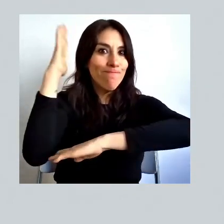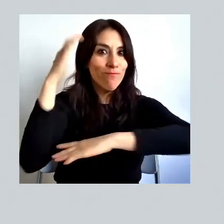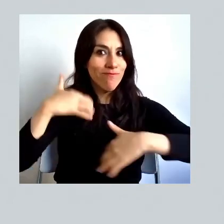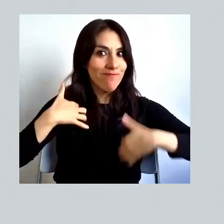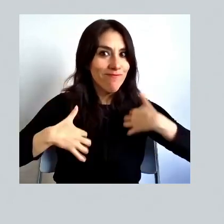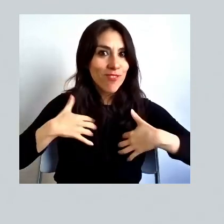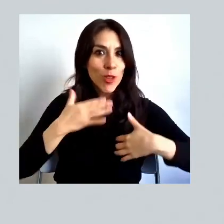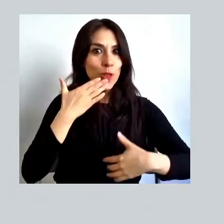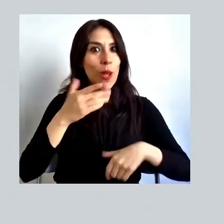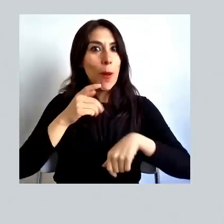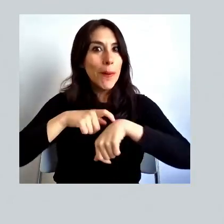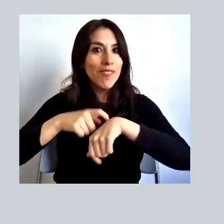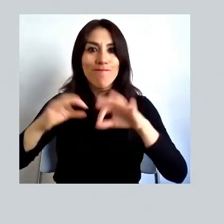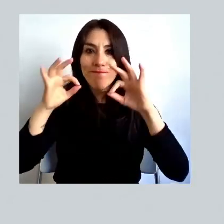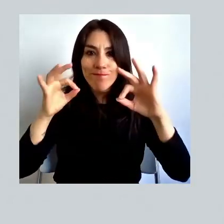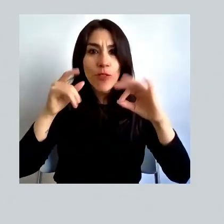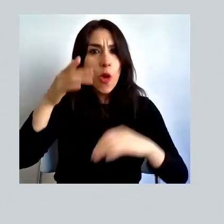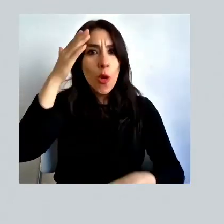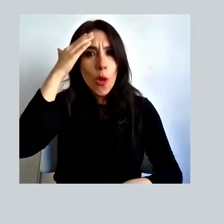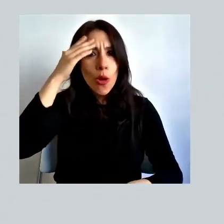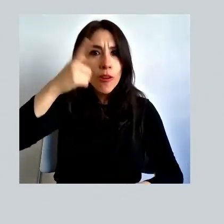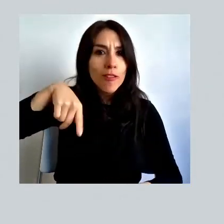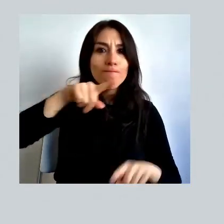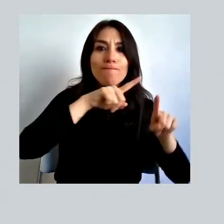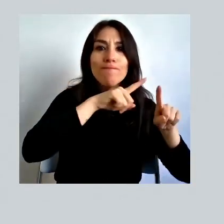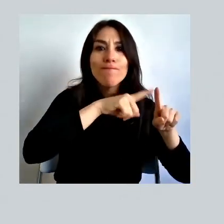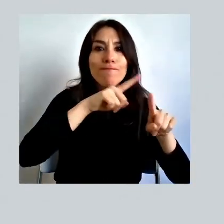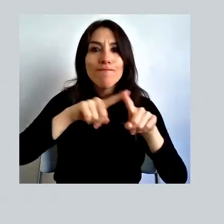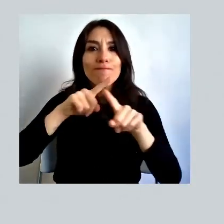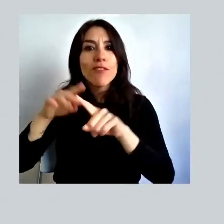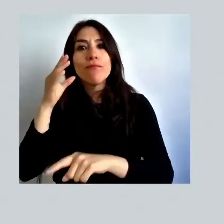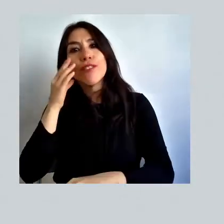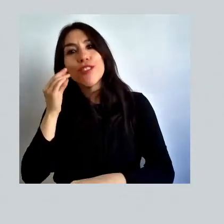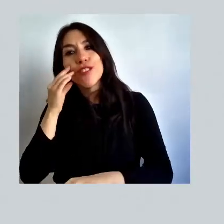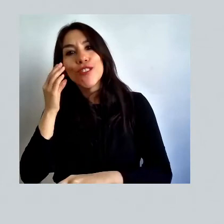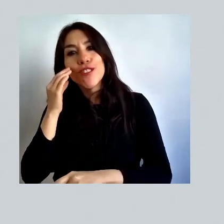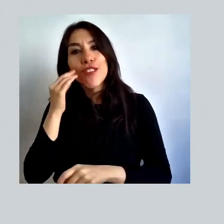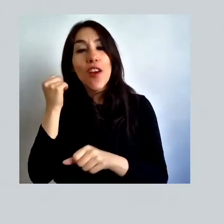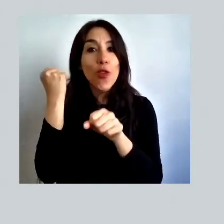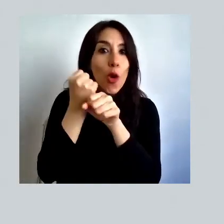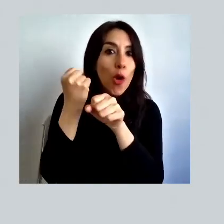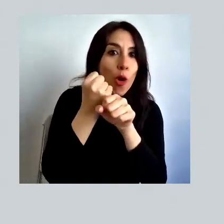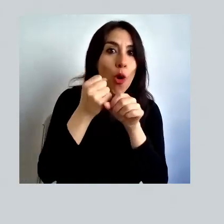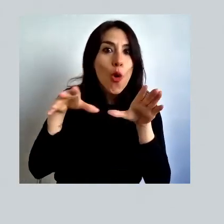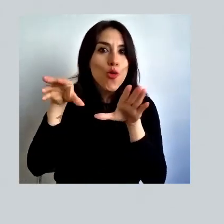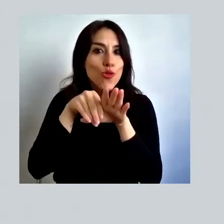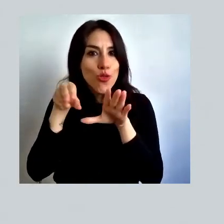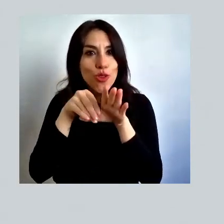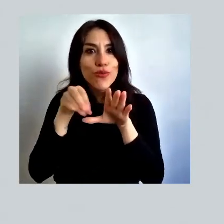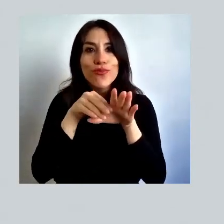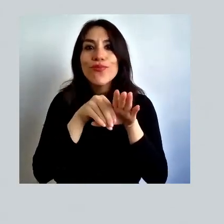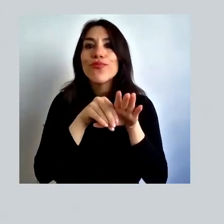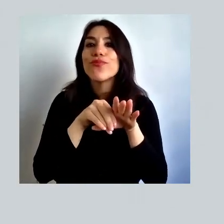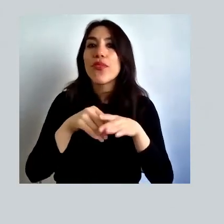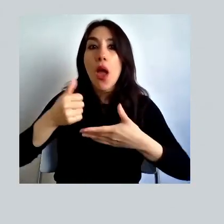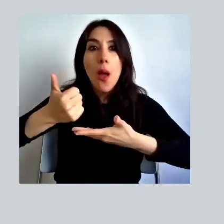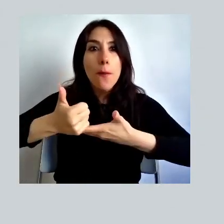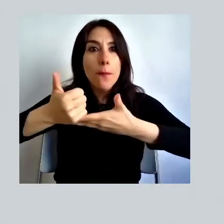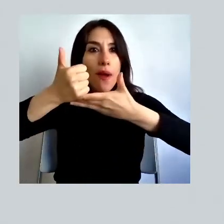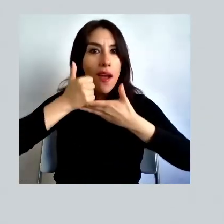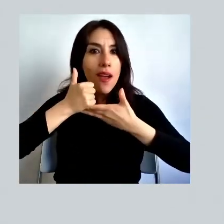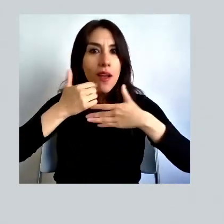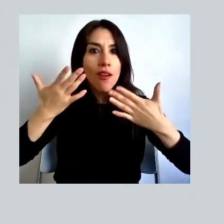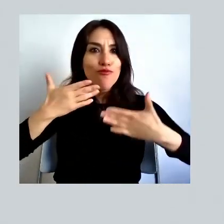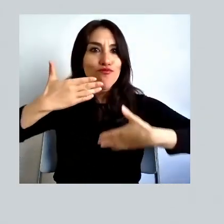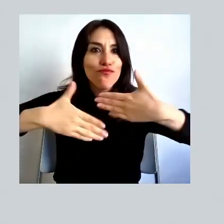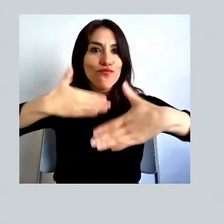was a wonderful day in which we were able to learn about excellent experiences of inclusive employment, how they favor partnerships in